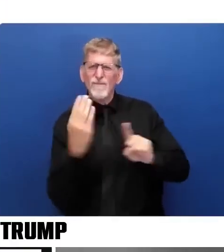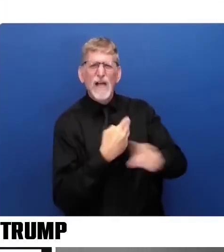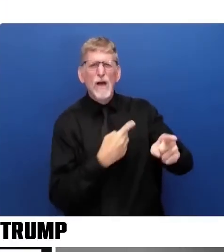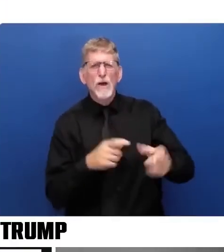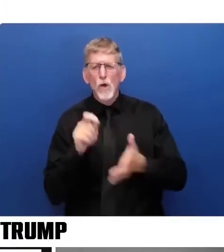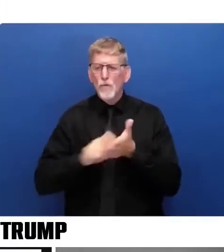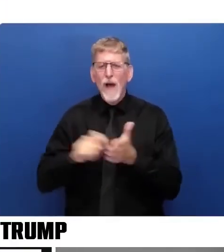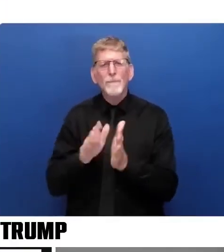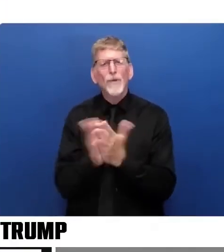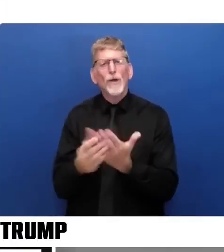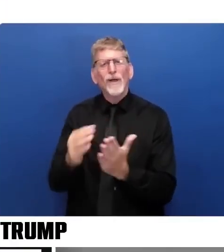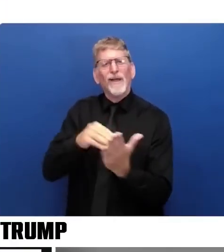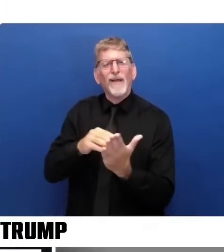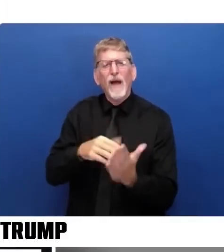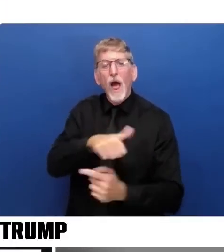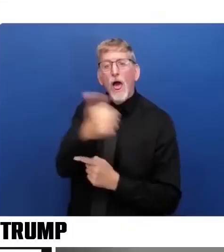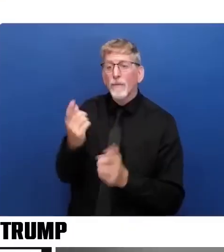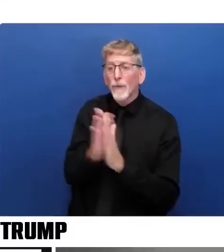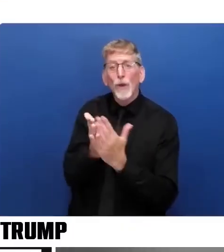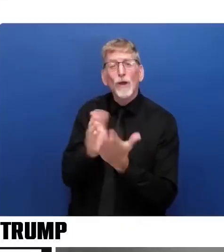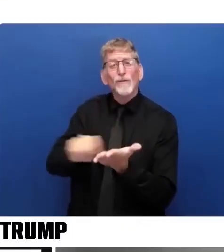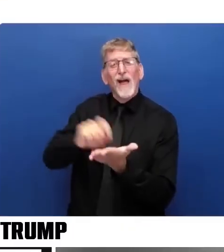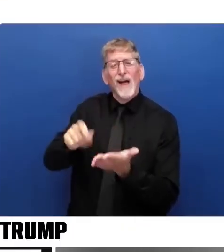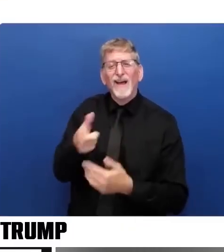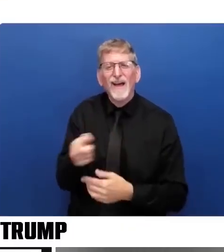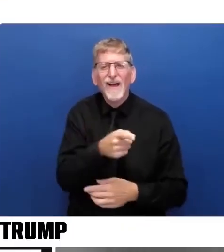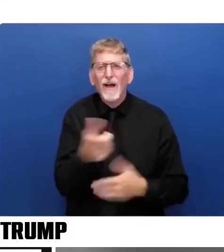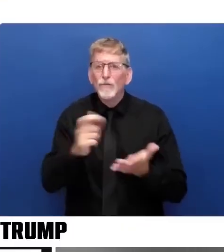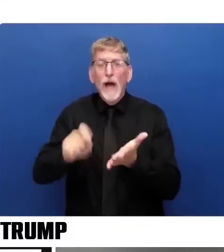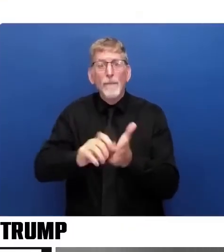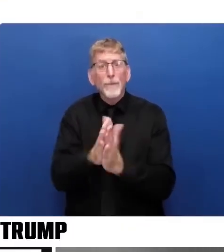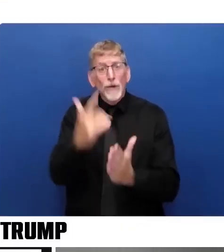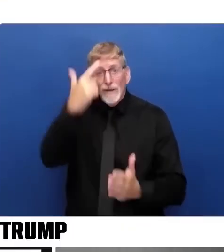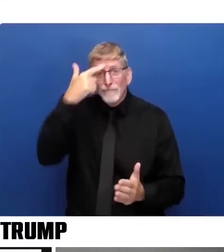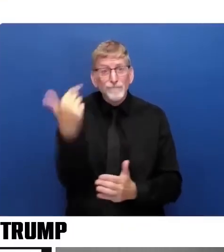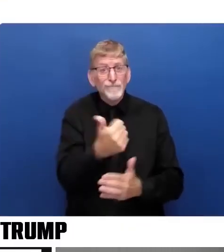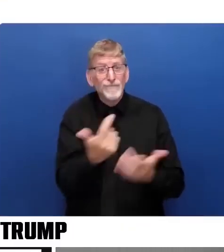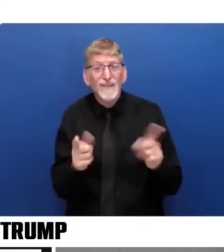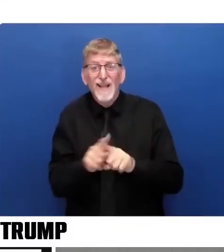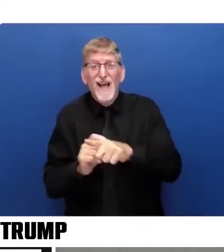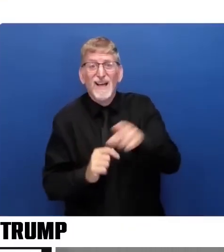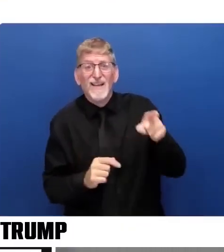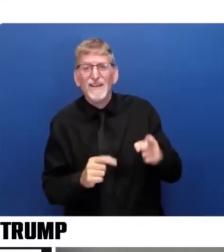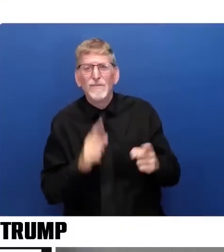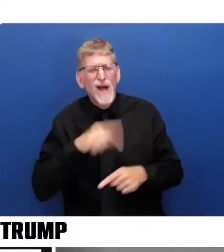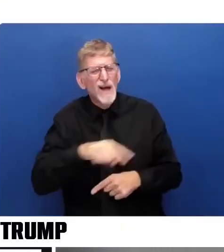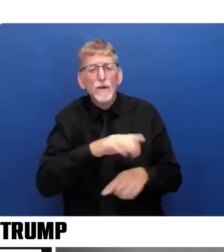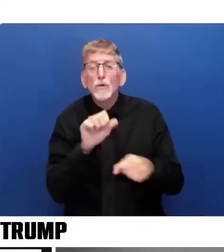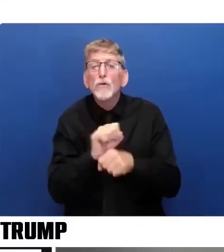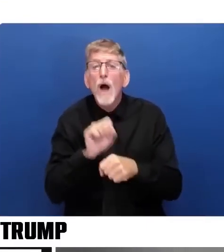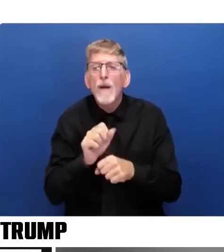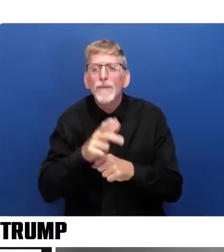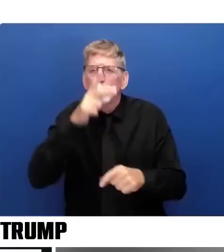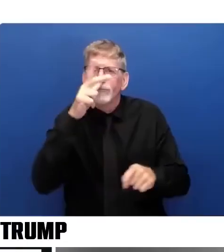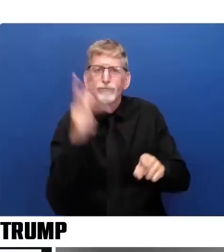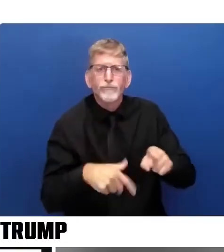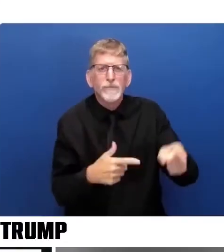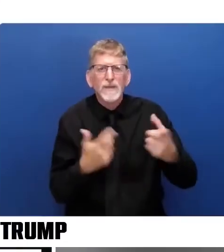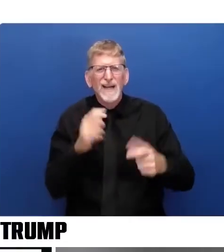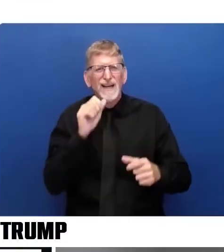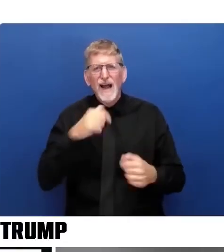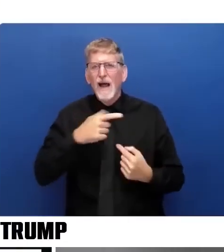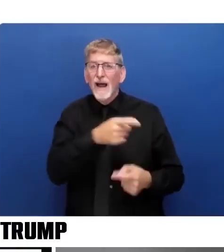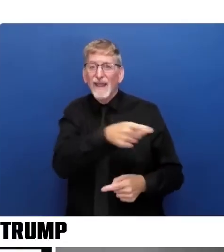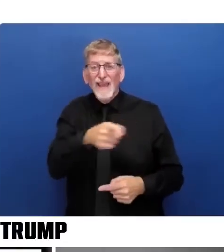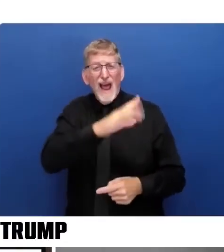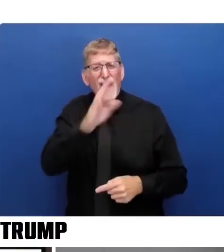nobody else can they. But they have done such a poor job, and they never fire anybody. Look at the economy. Look at